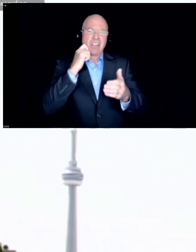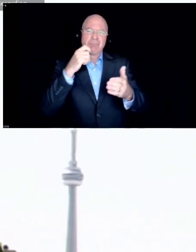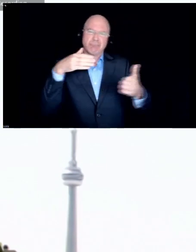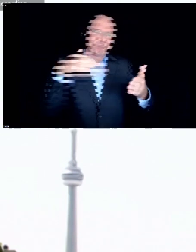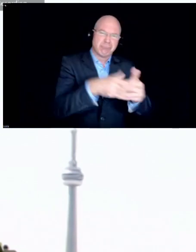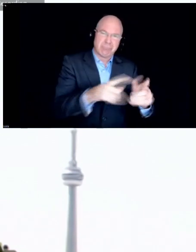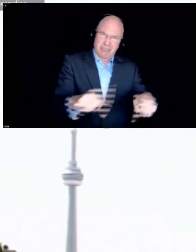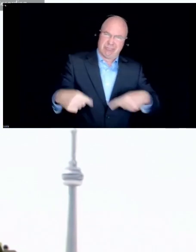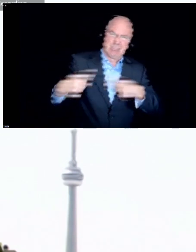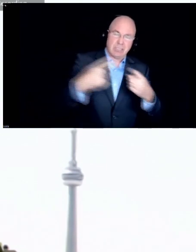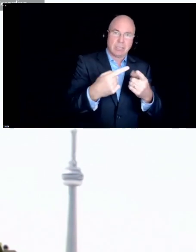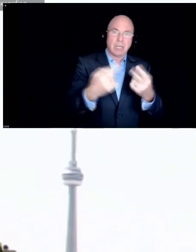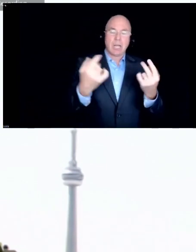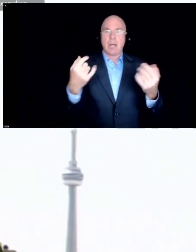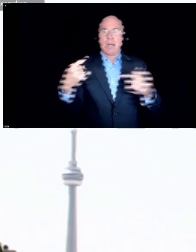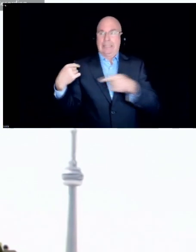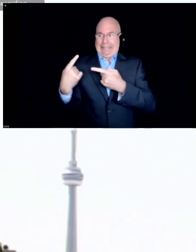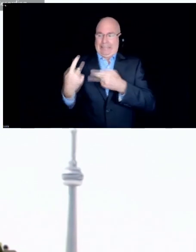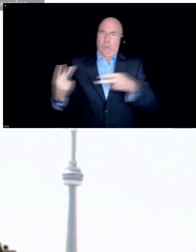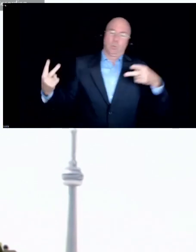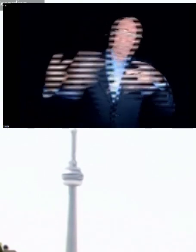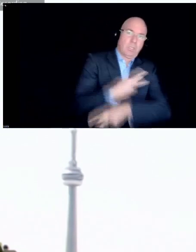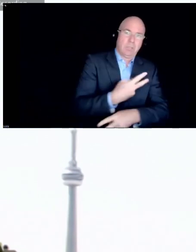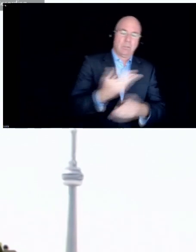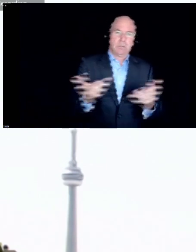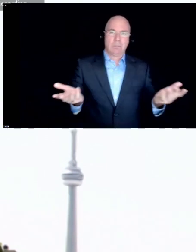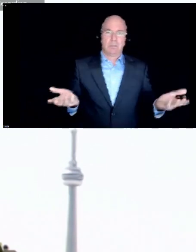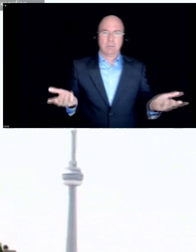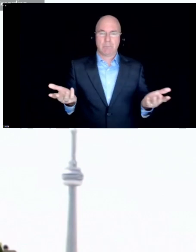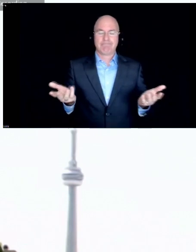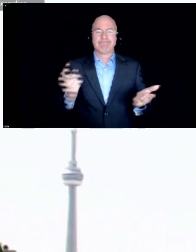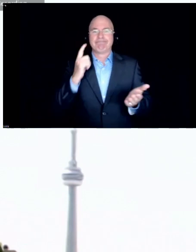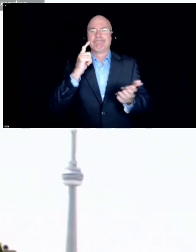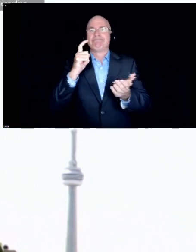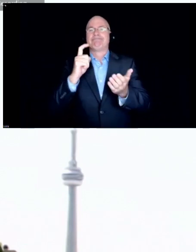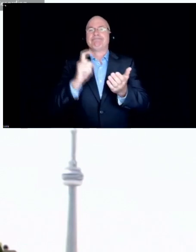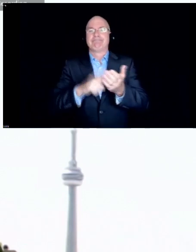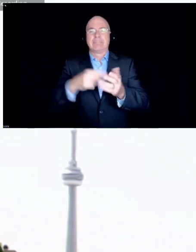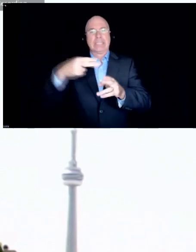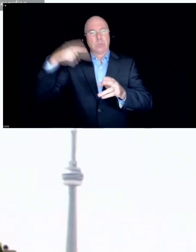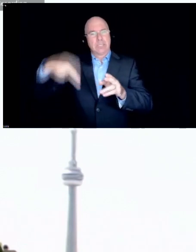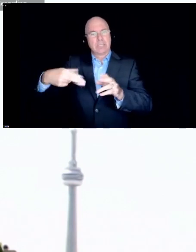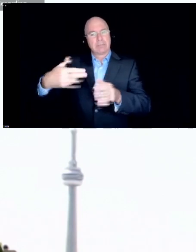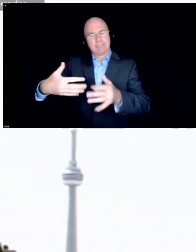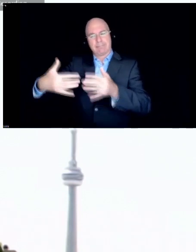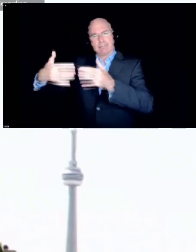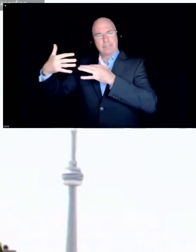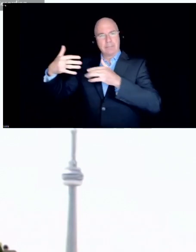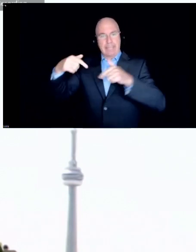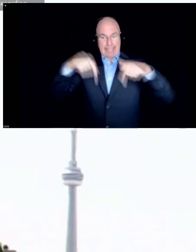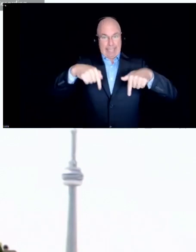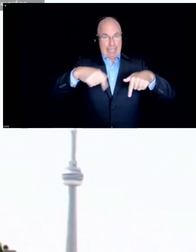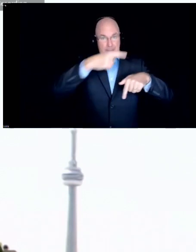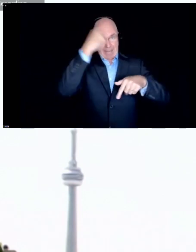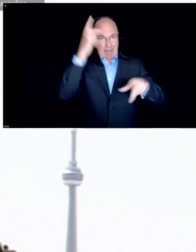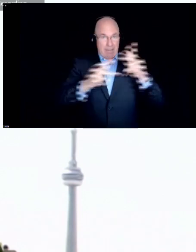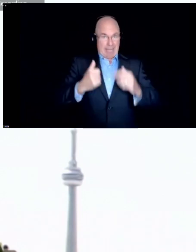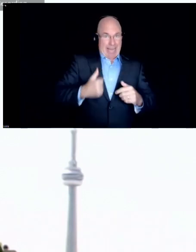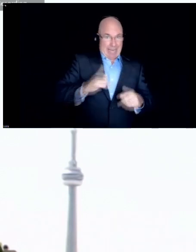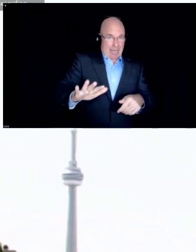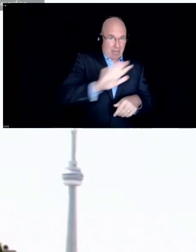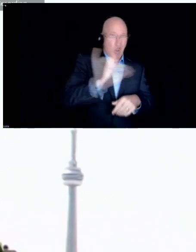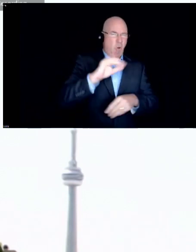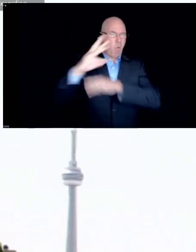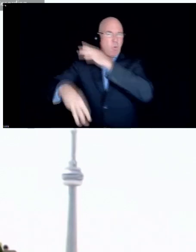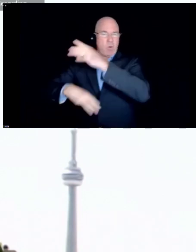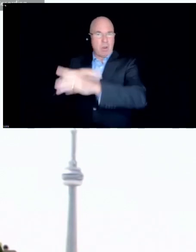many years. It is important to recognize a deeper context in which Black people in Canada and around the world continue